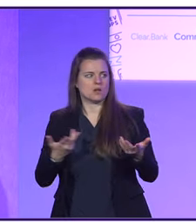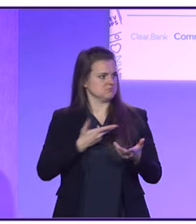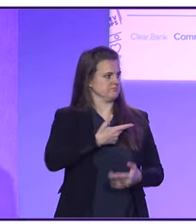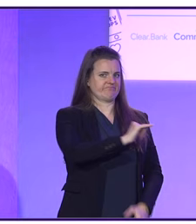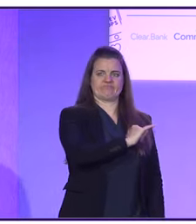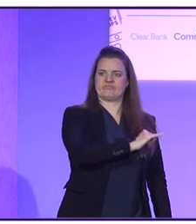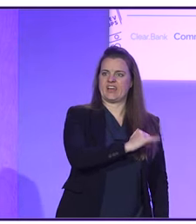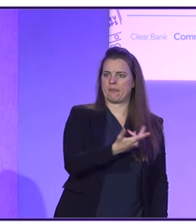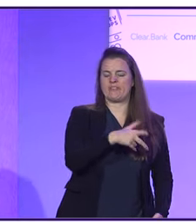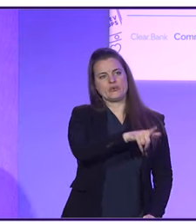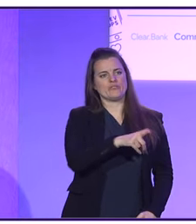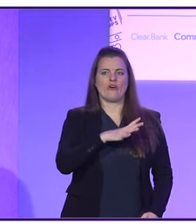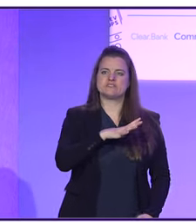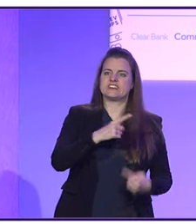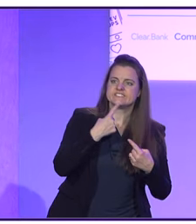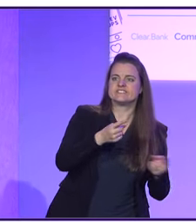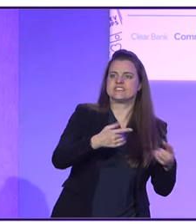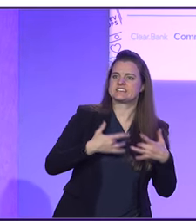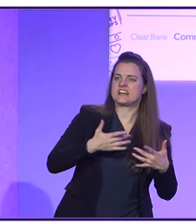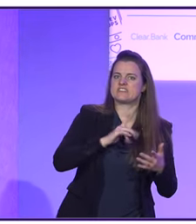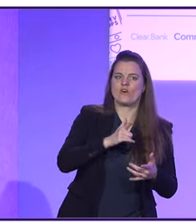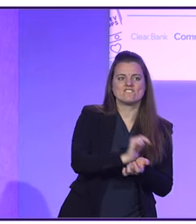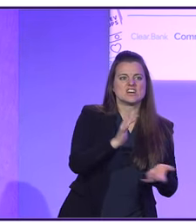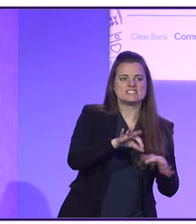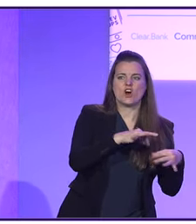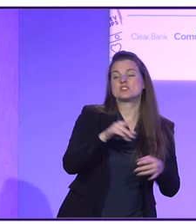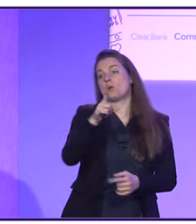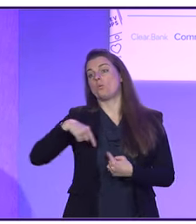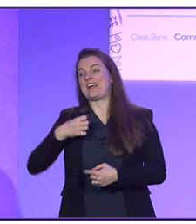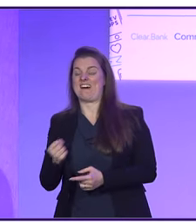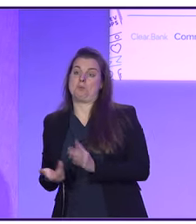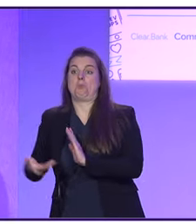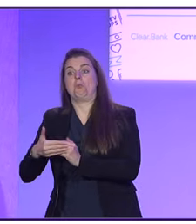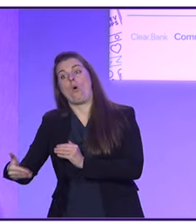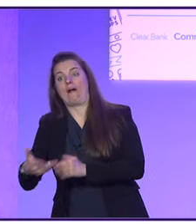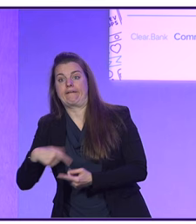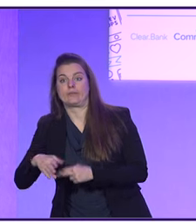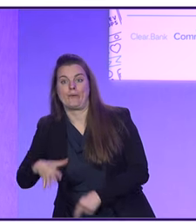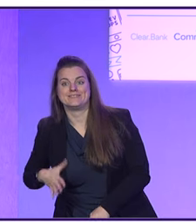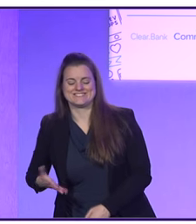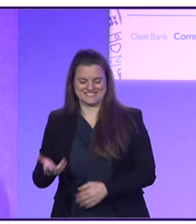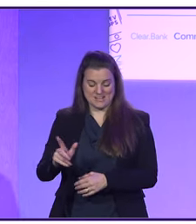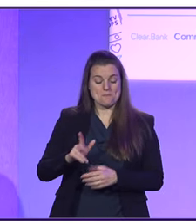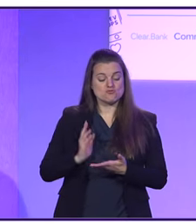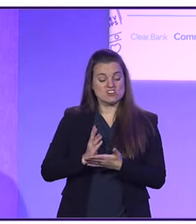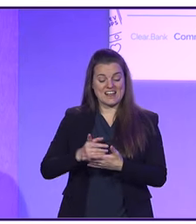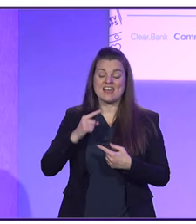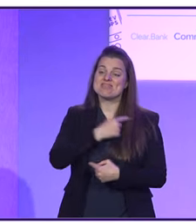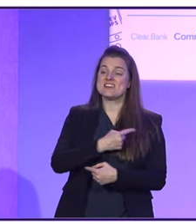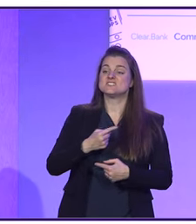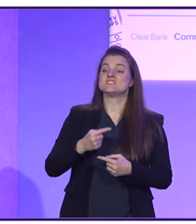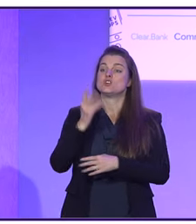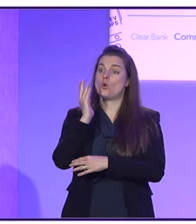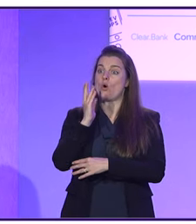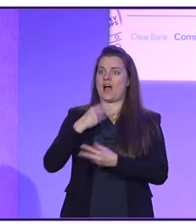So if you want to come get some free socks, you're more than welcome. But I made this talk well before I worked for CoreLogix. I made this talk about half an hour